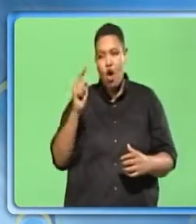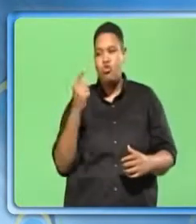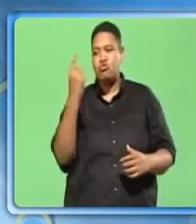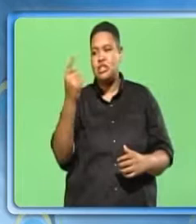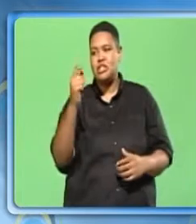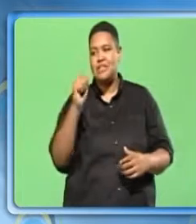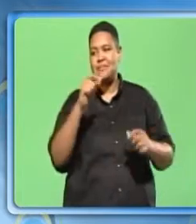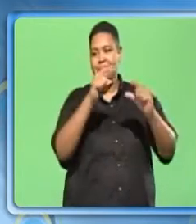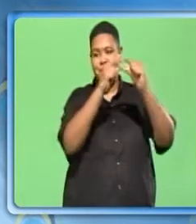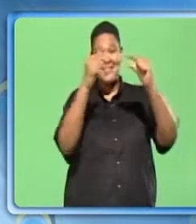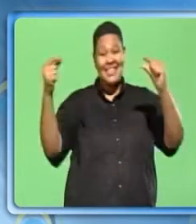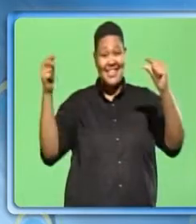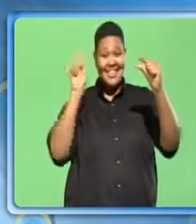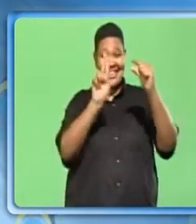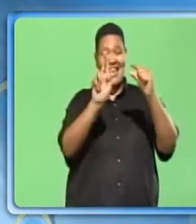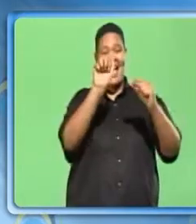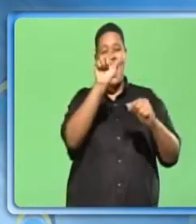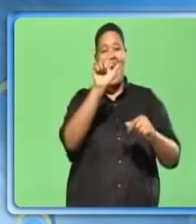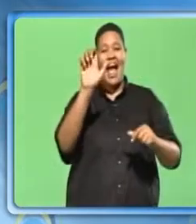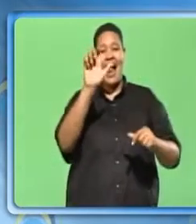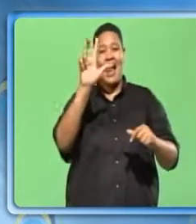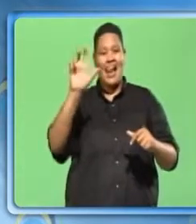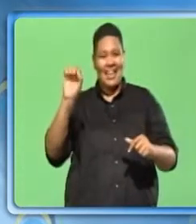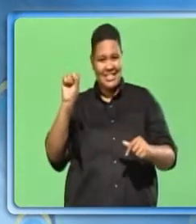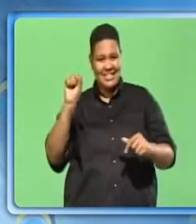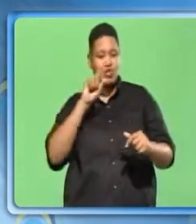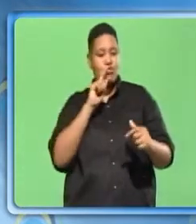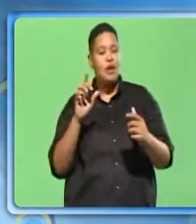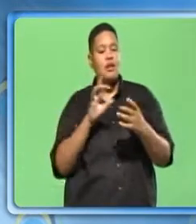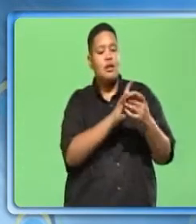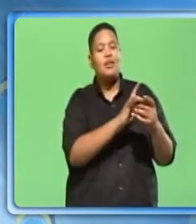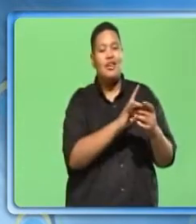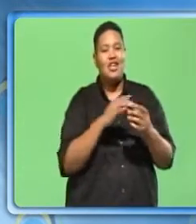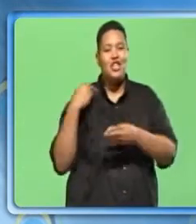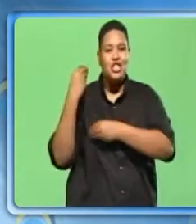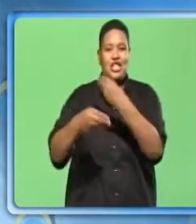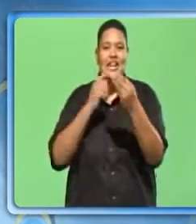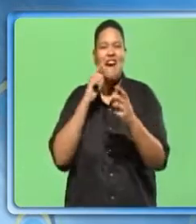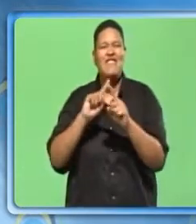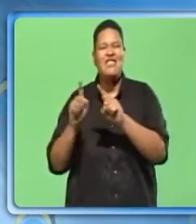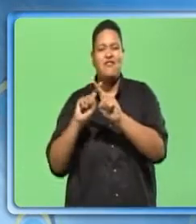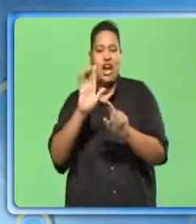a pair of genes controlling alternative characteristics.